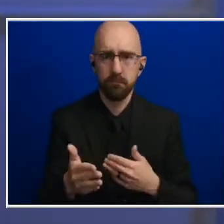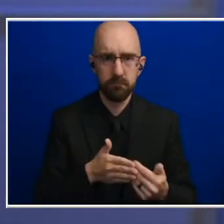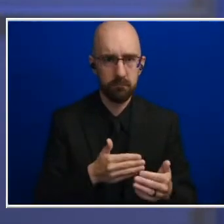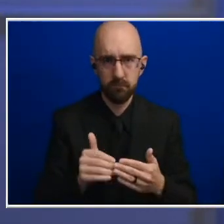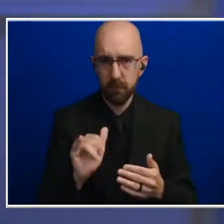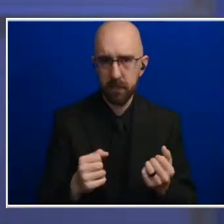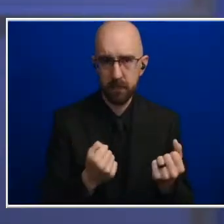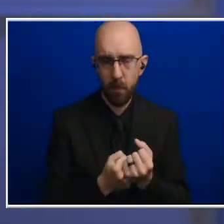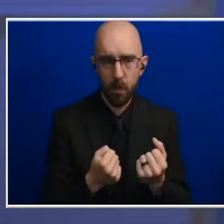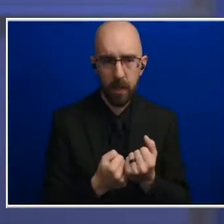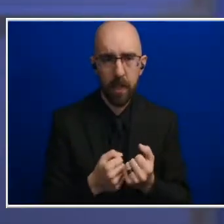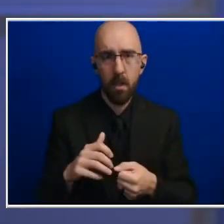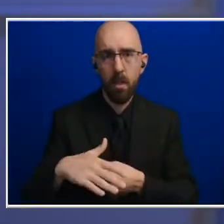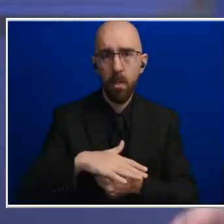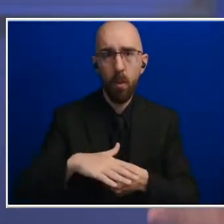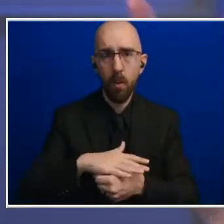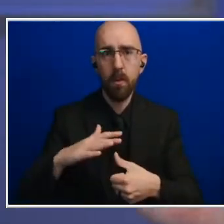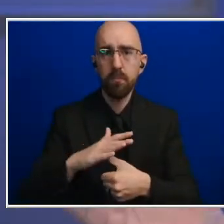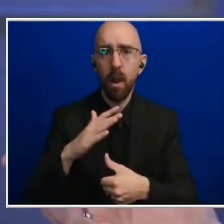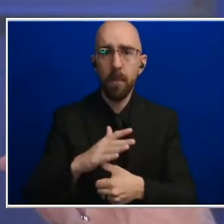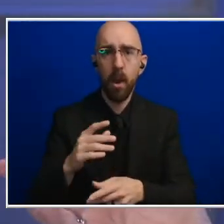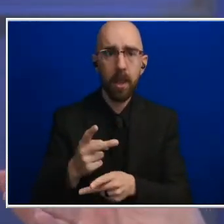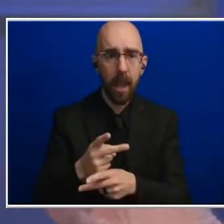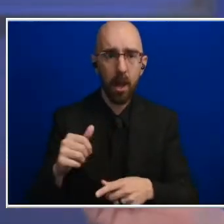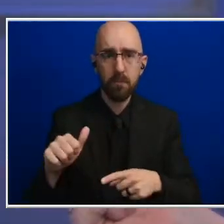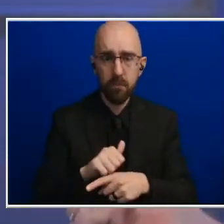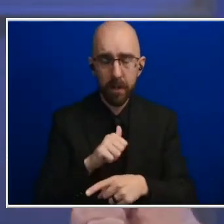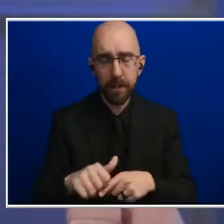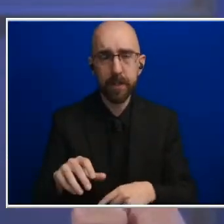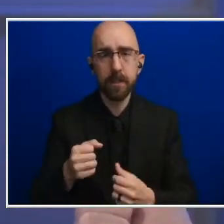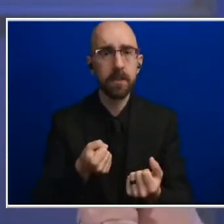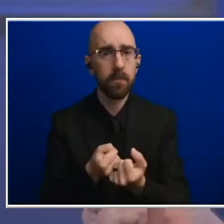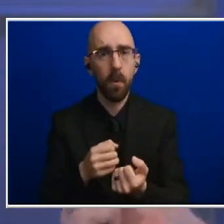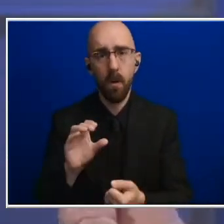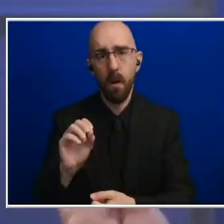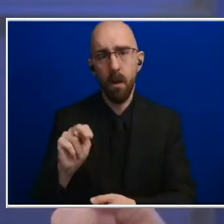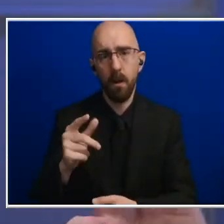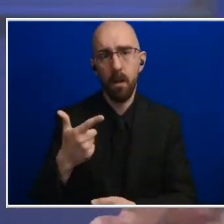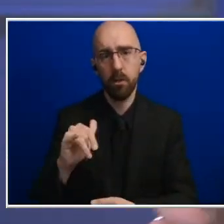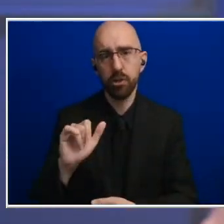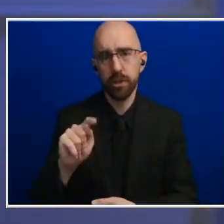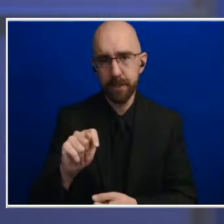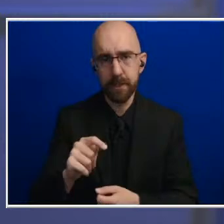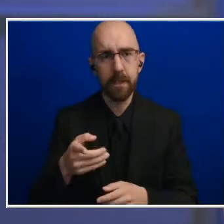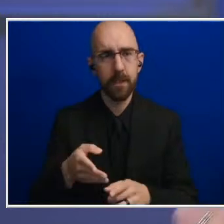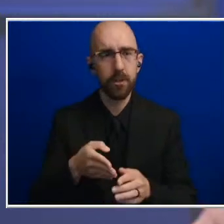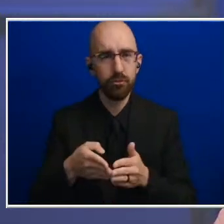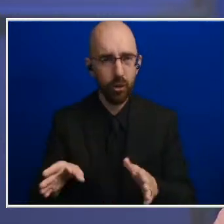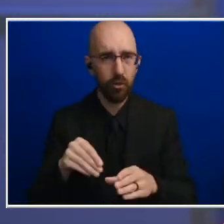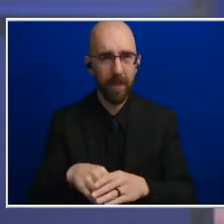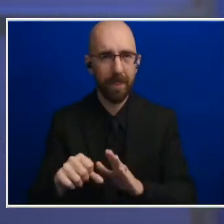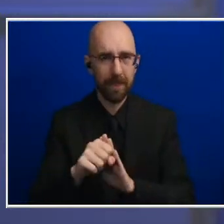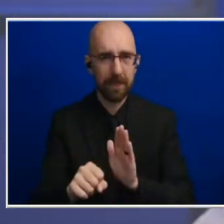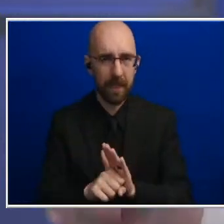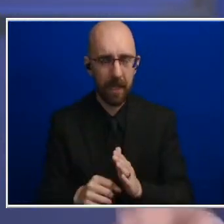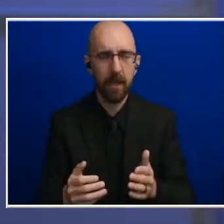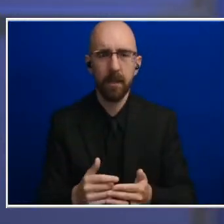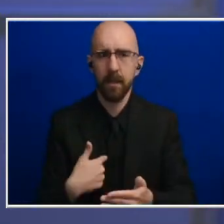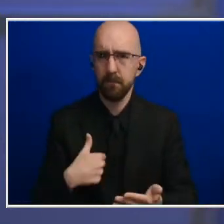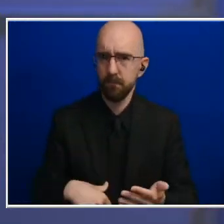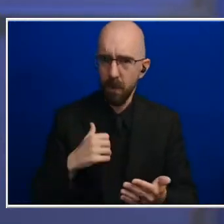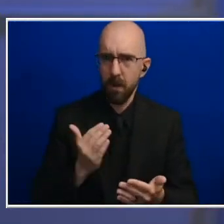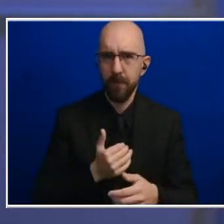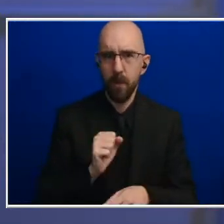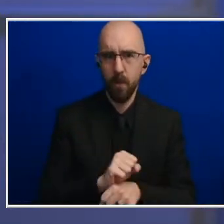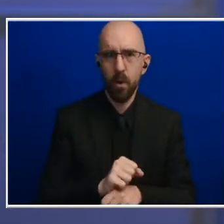local primary care practices or whether it's supporting oncologists that are generalists in the state. You know, I'm proud of what we do now, but I want